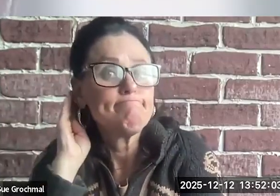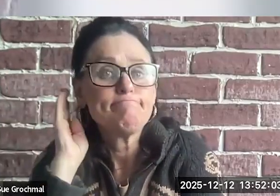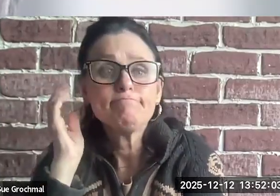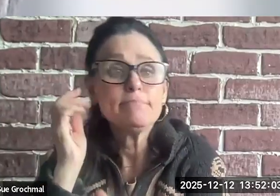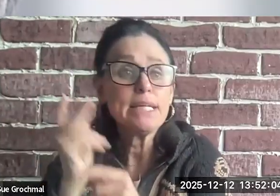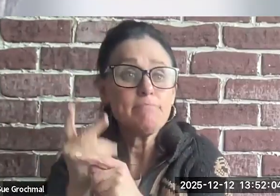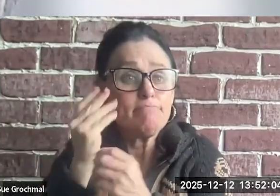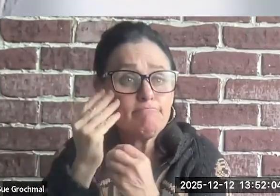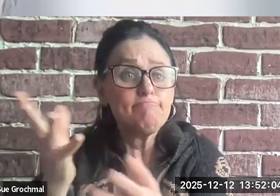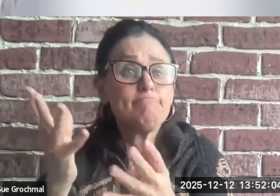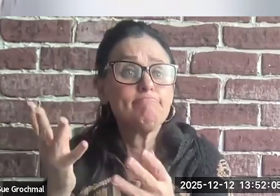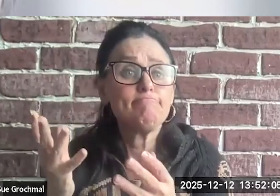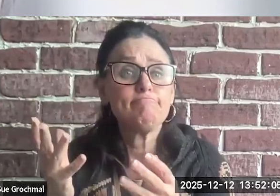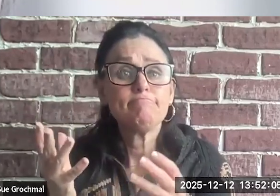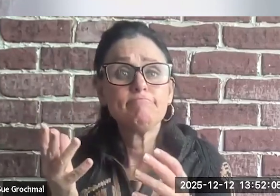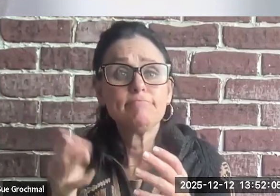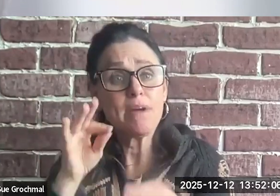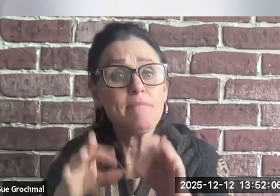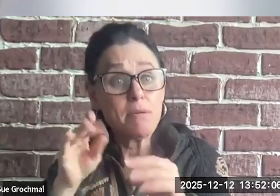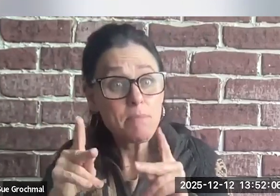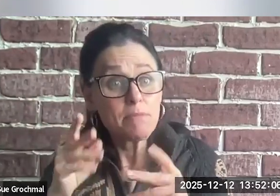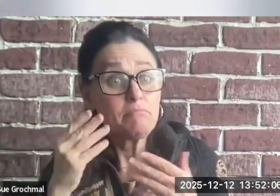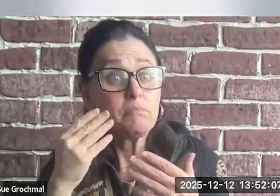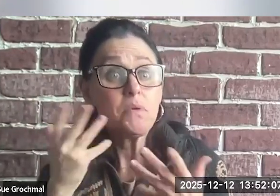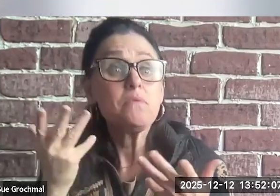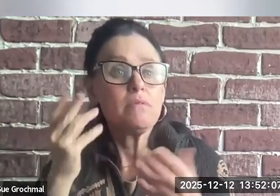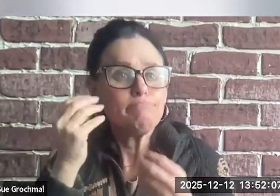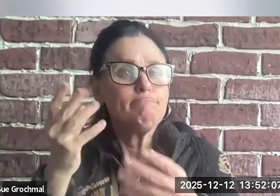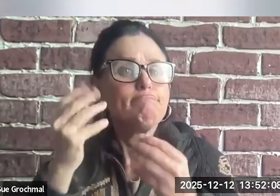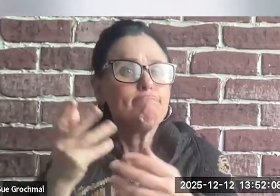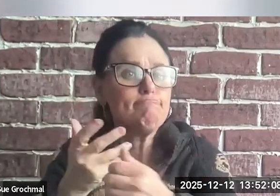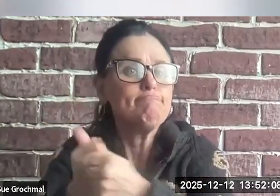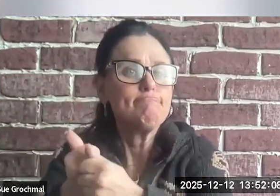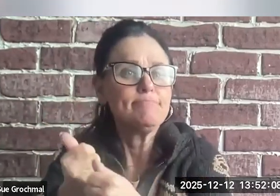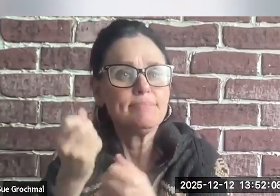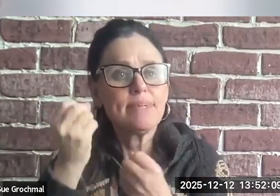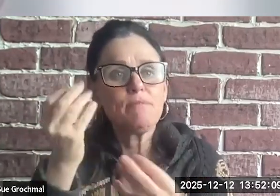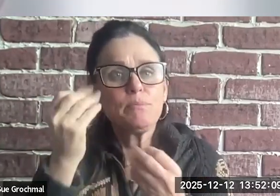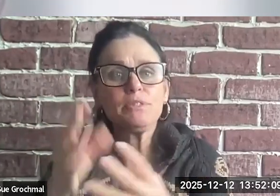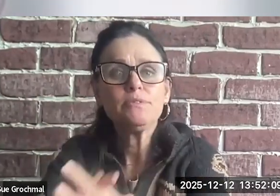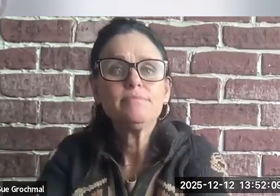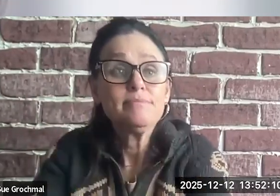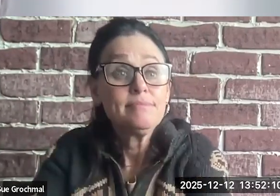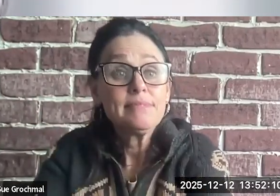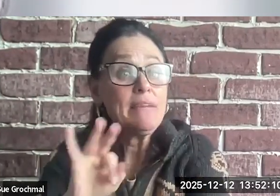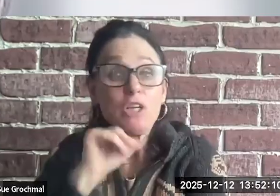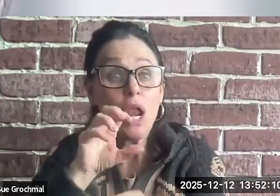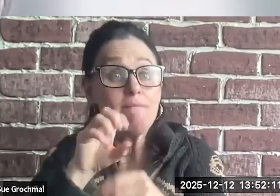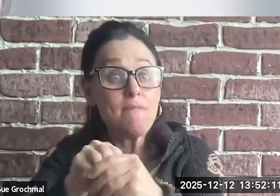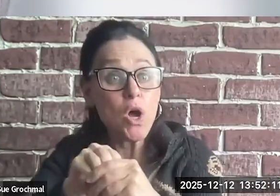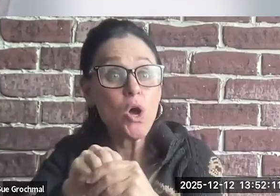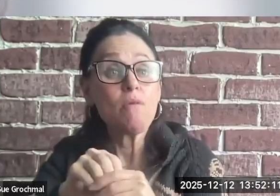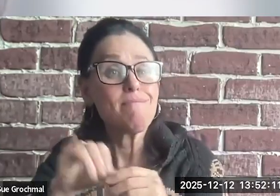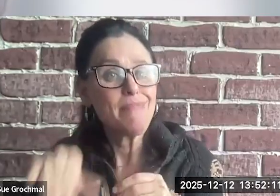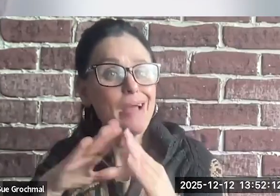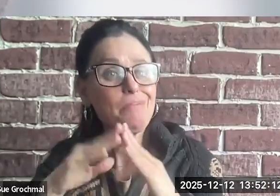everybody informed who would like to learn more about the findings of the research as the project progresses. So that's a definite, if you're not in one of those case study communities,